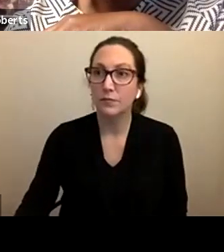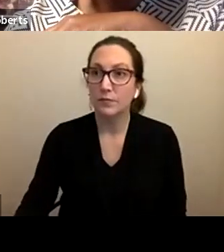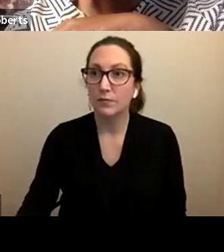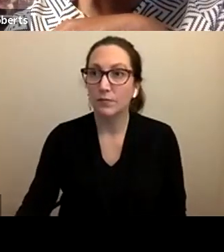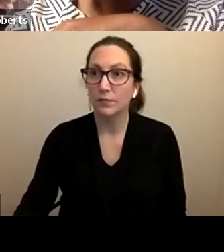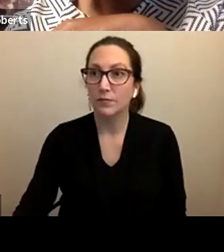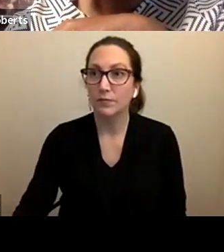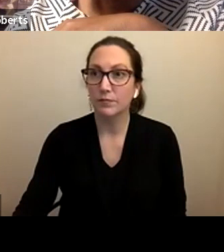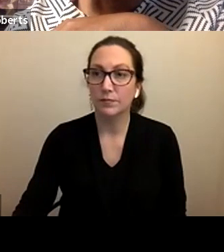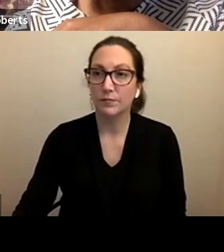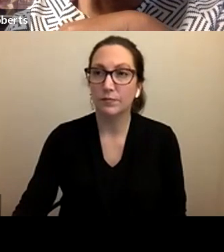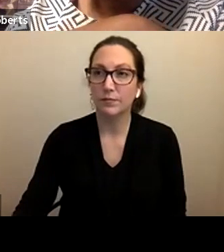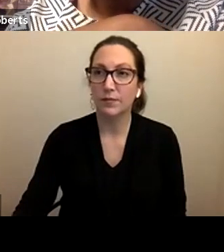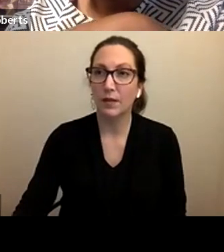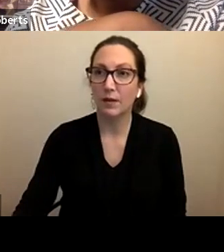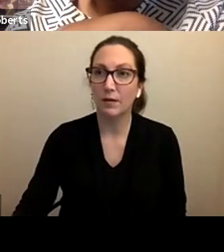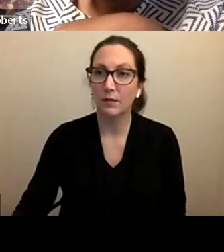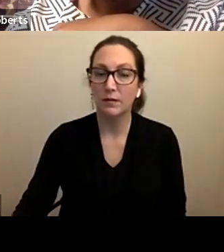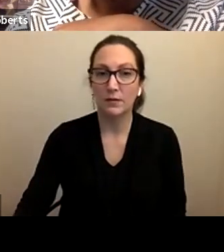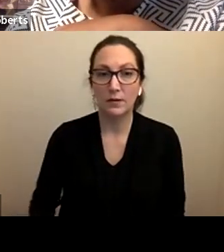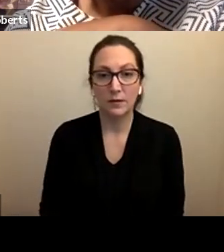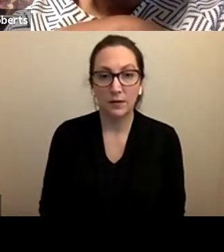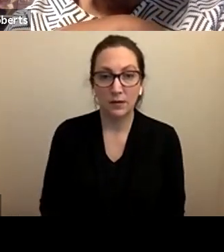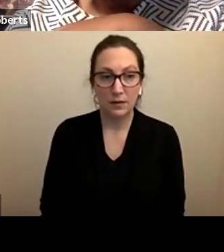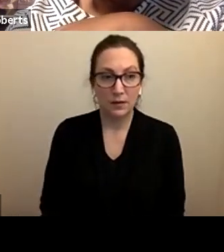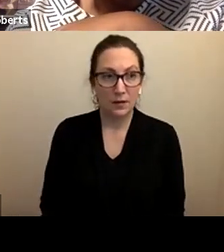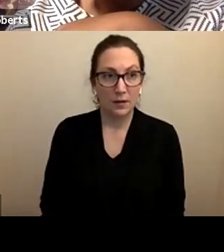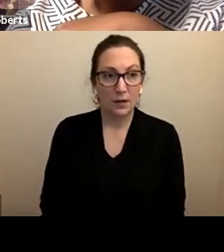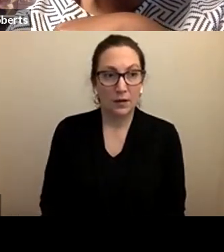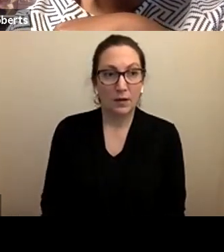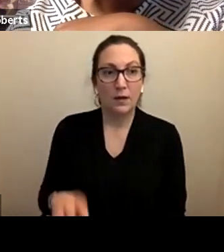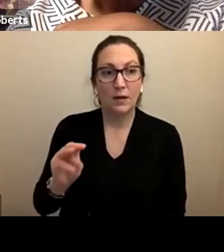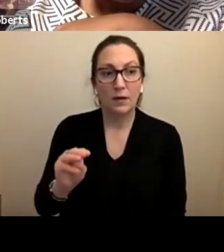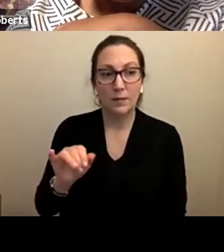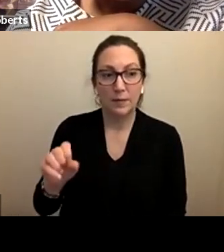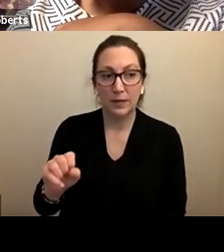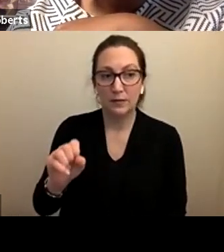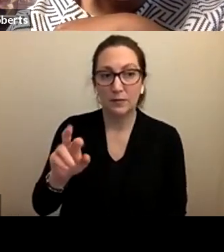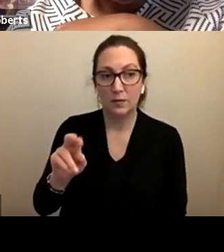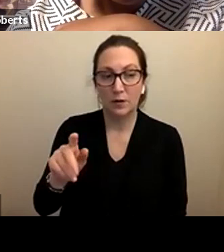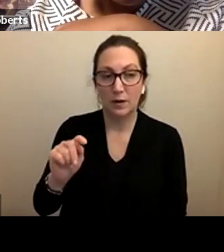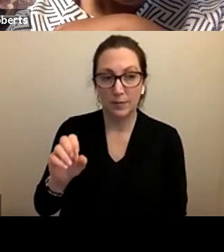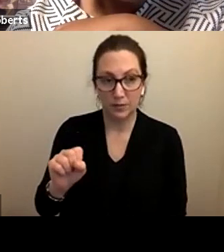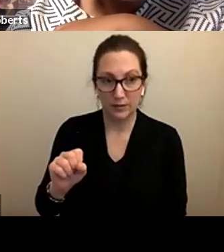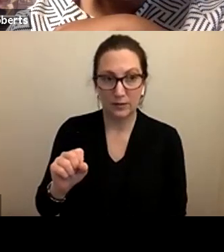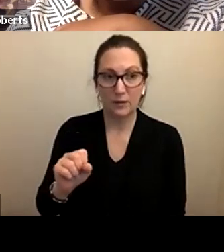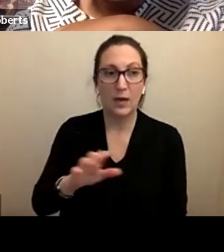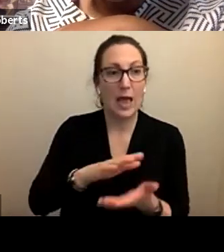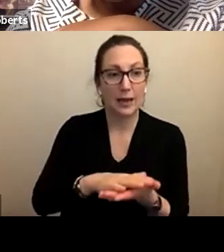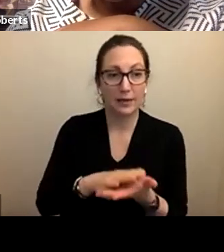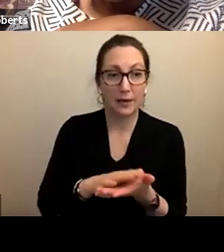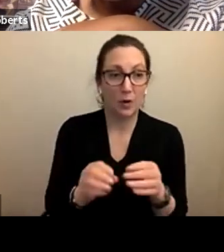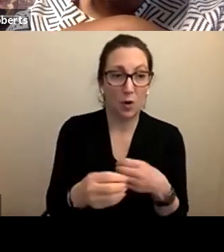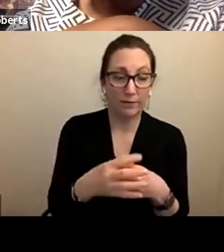point, again, this is something still being reviewed and processed with our academics office and our